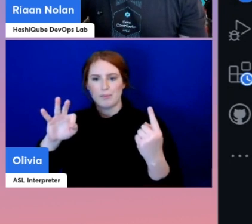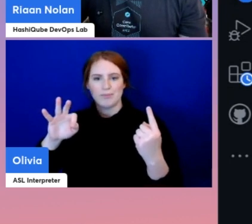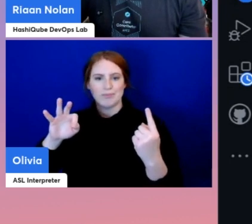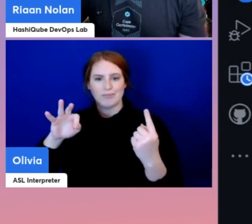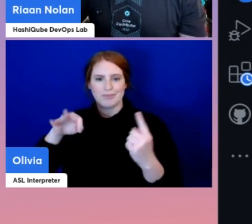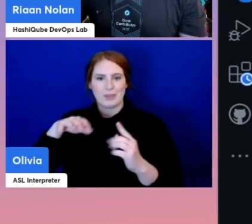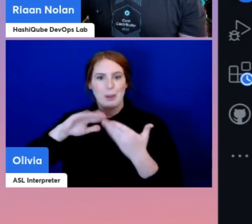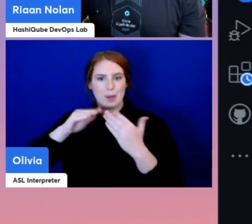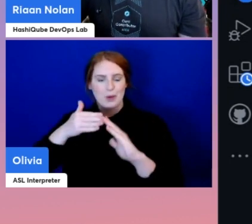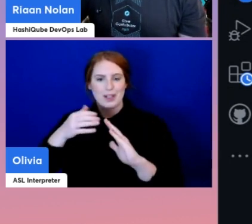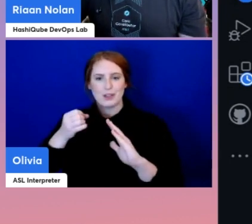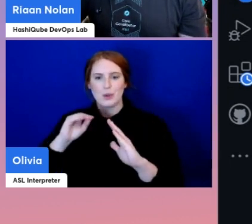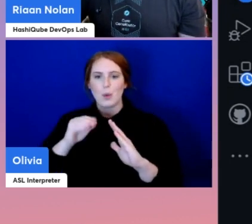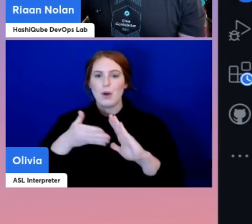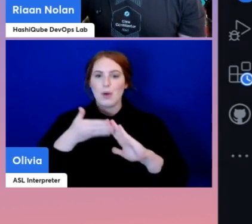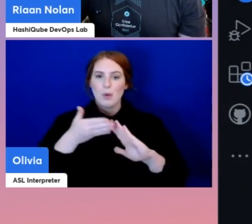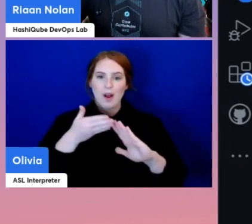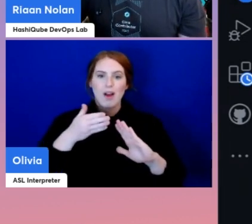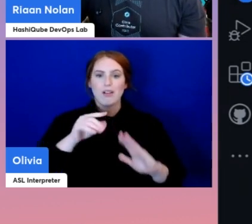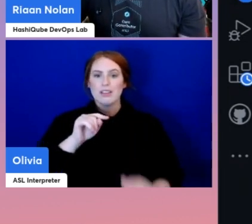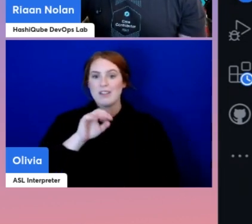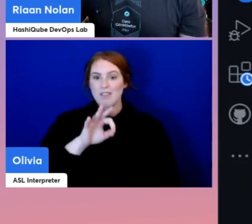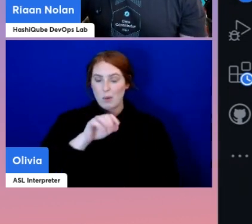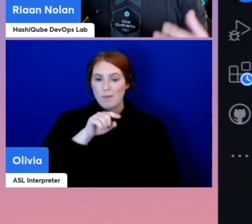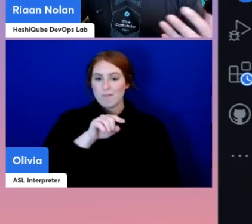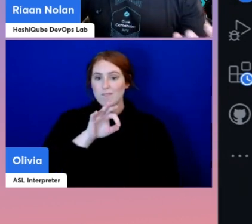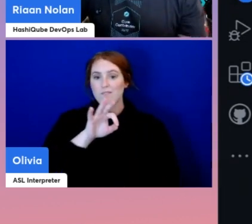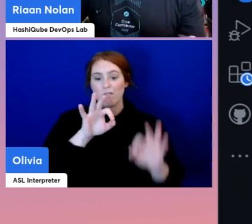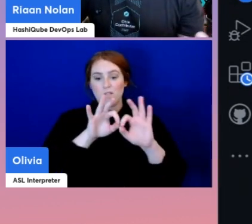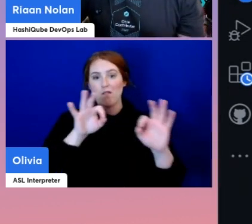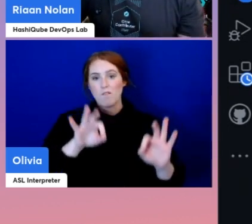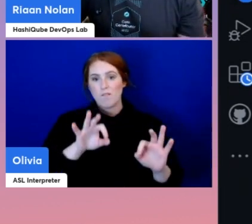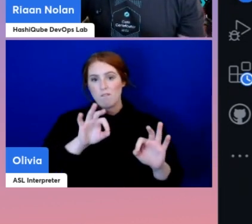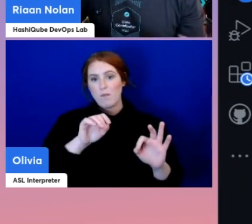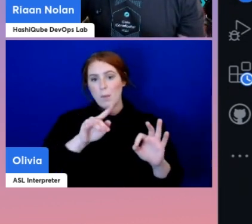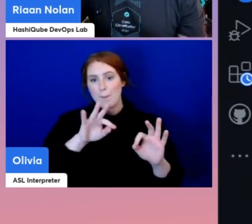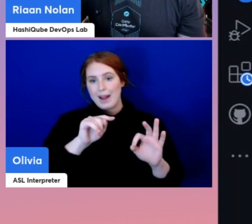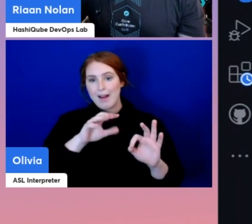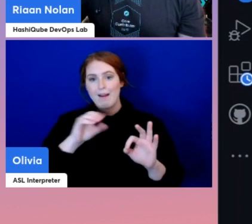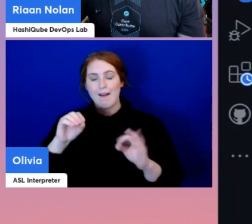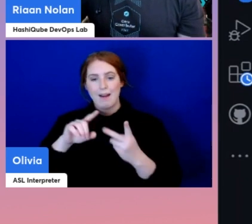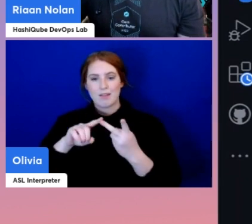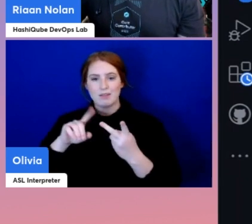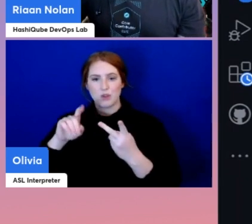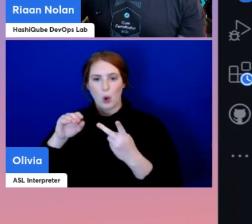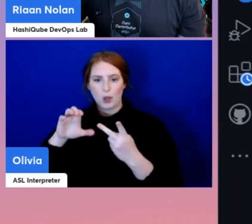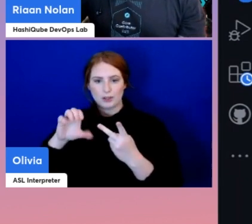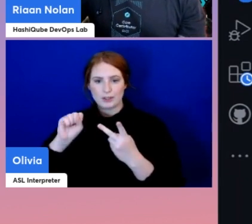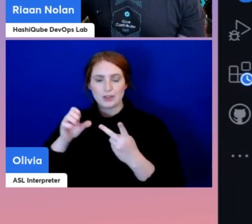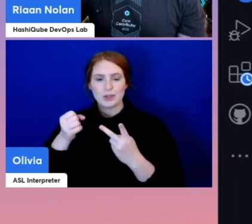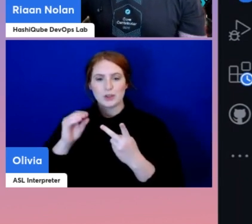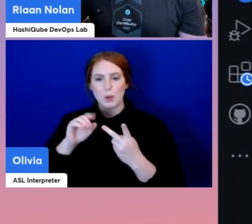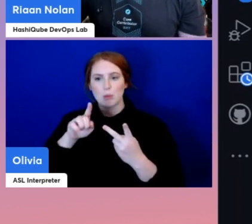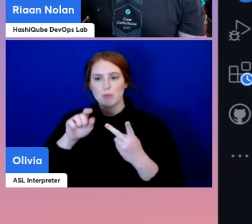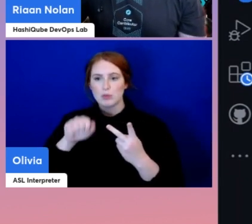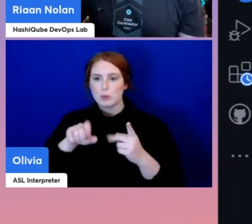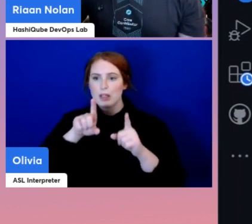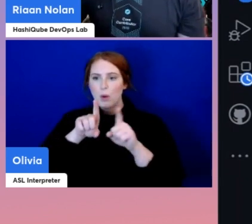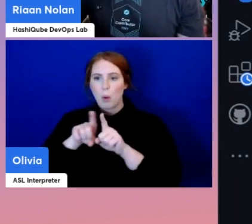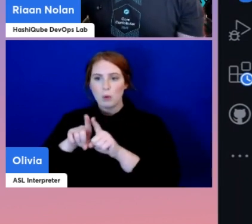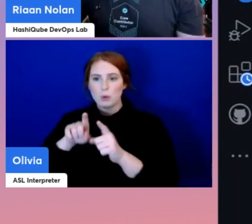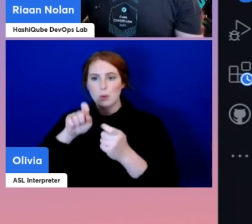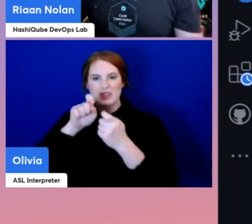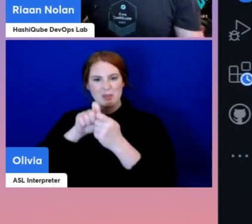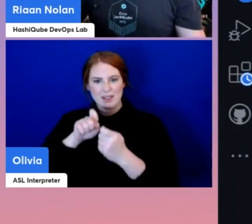Terraform docs. And then down below, we just lint our Docker files. And you can also specify ignore to it.